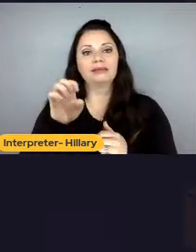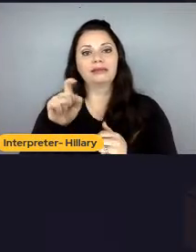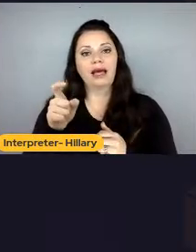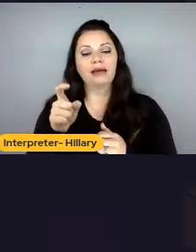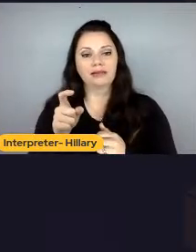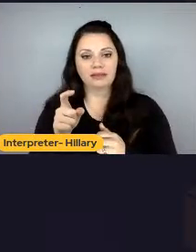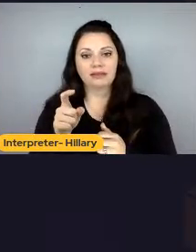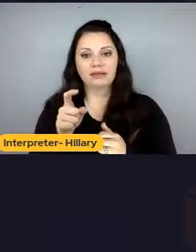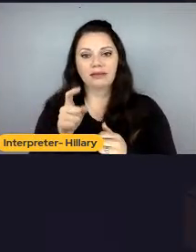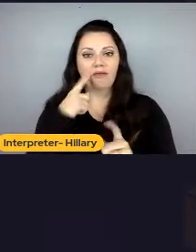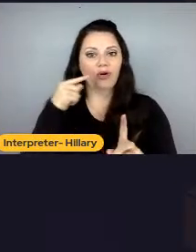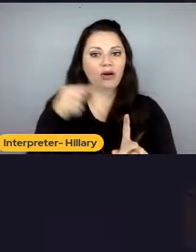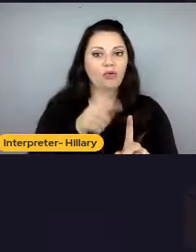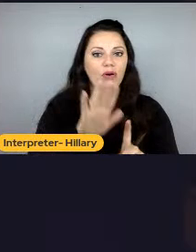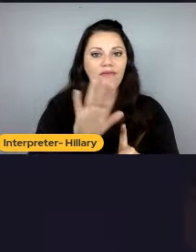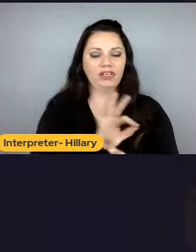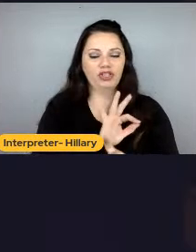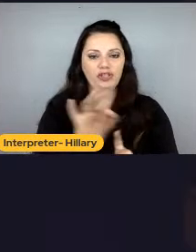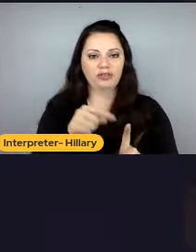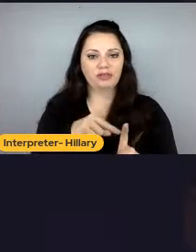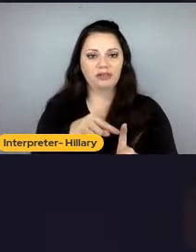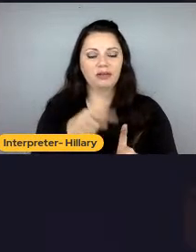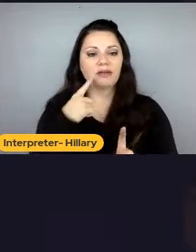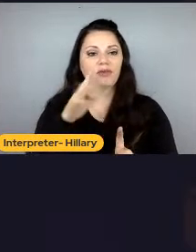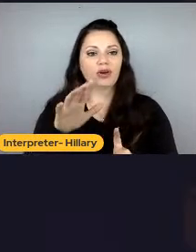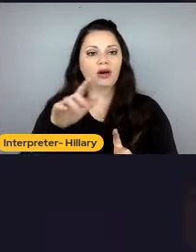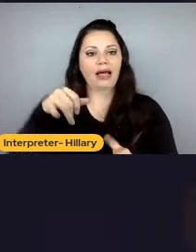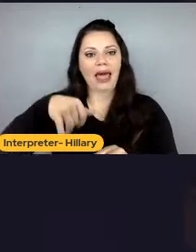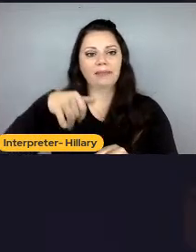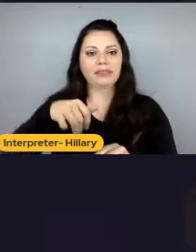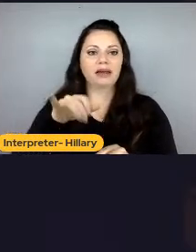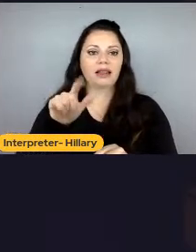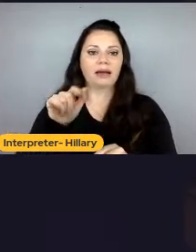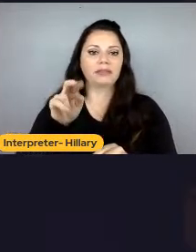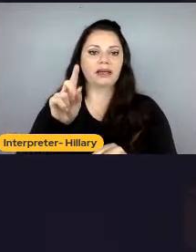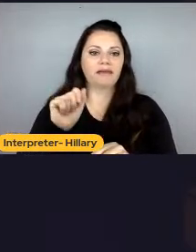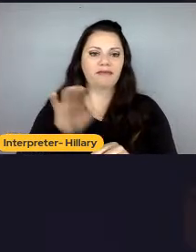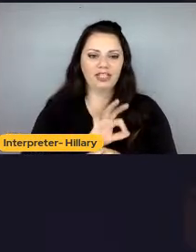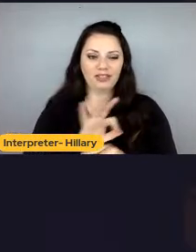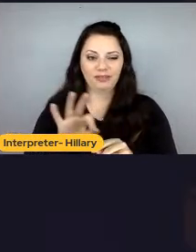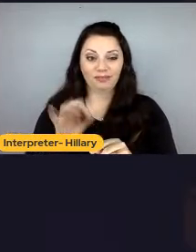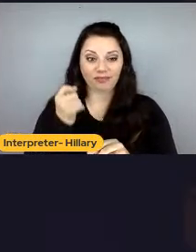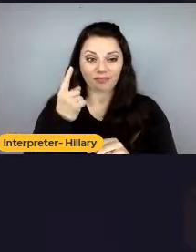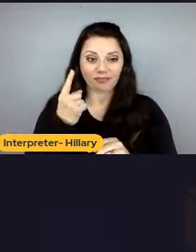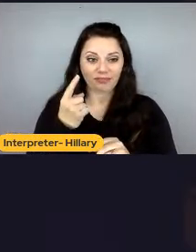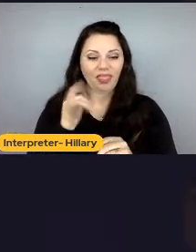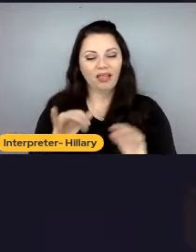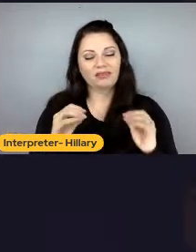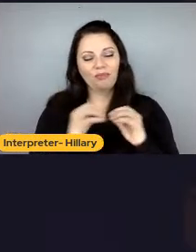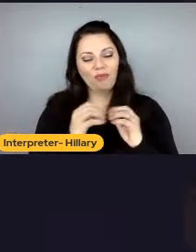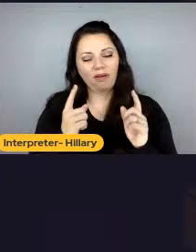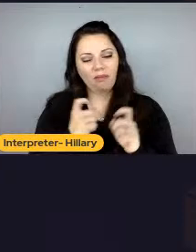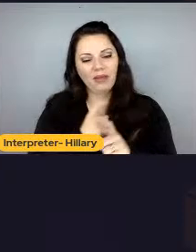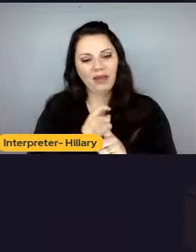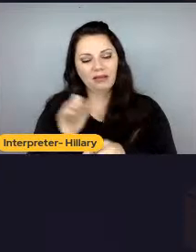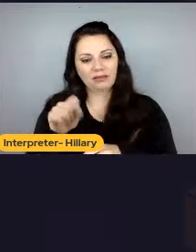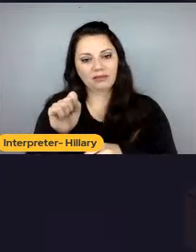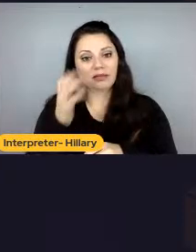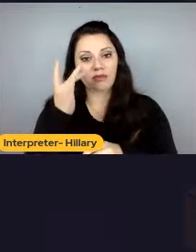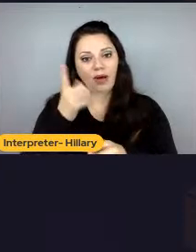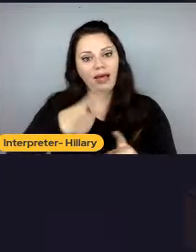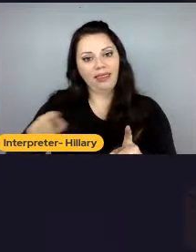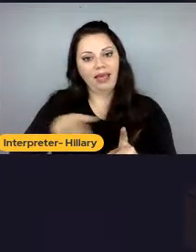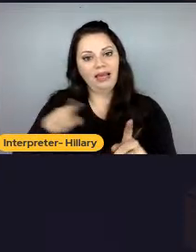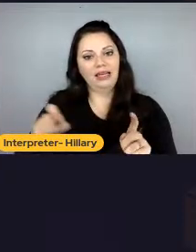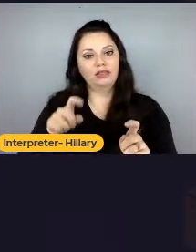handlers for your function, for your Lambda function, for instance. And in that case, it's a bit more complicated because they need to be